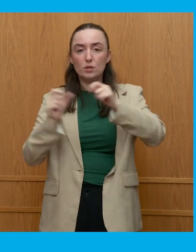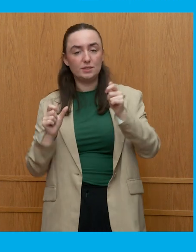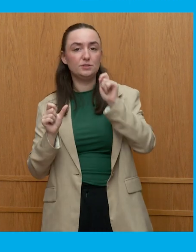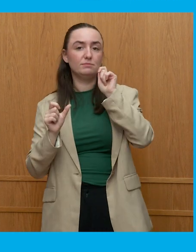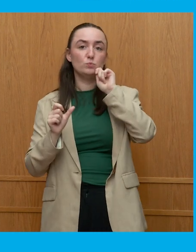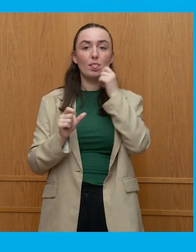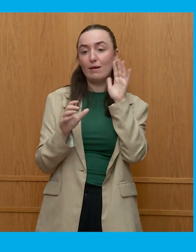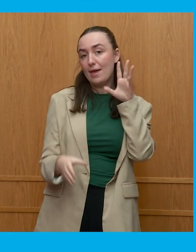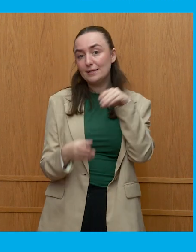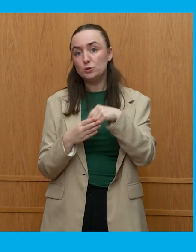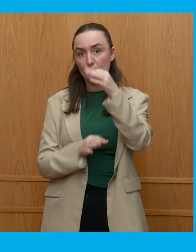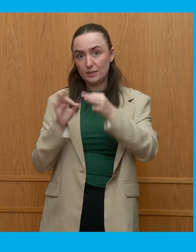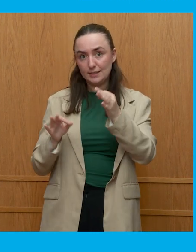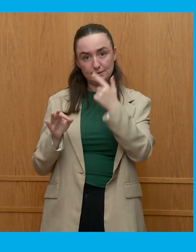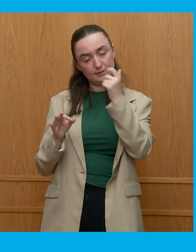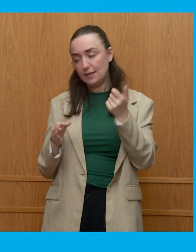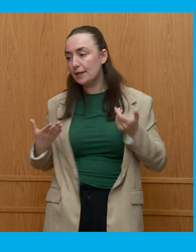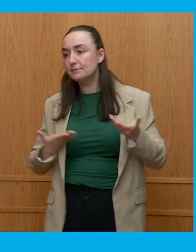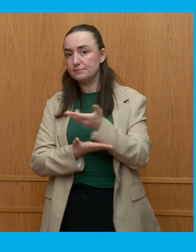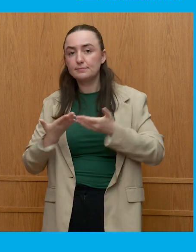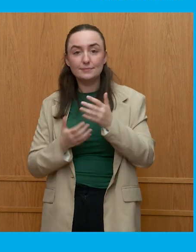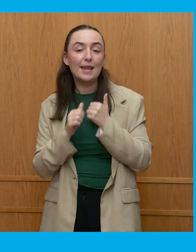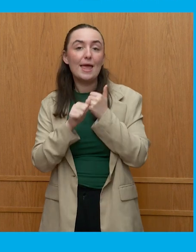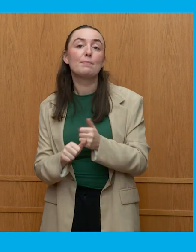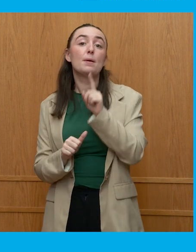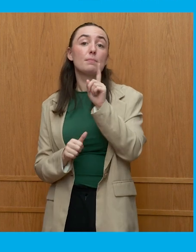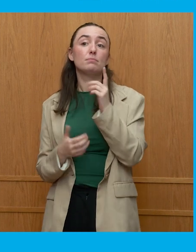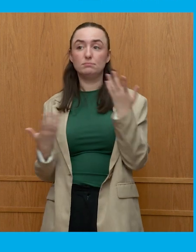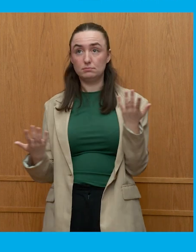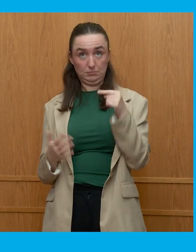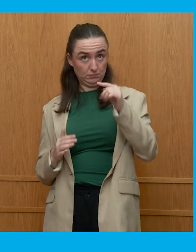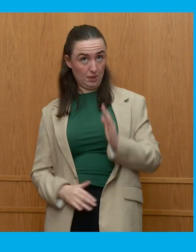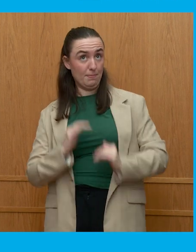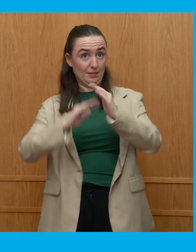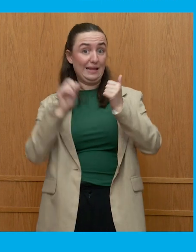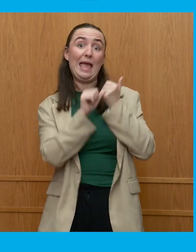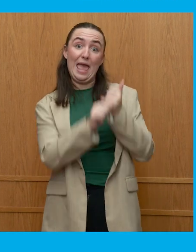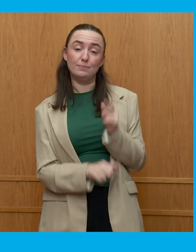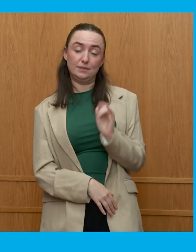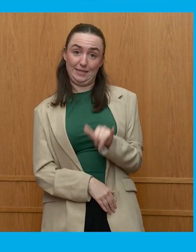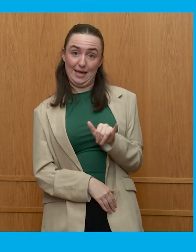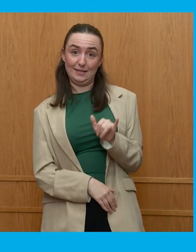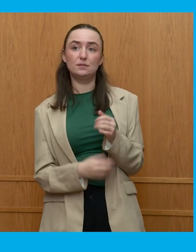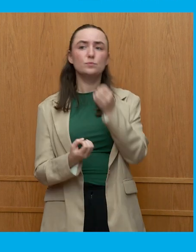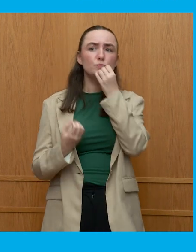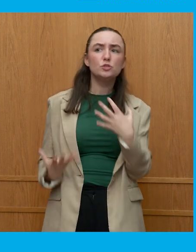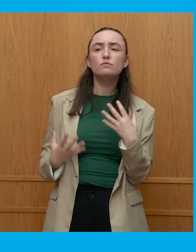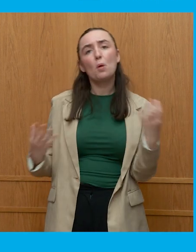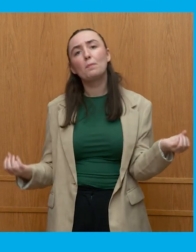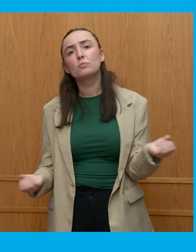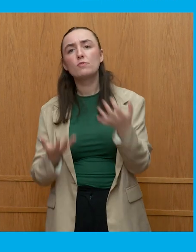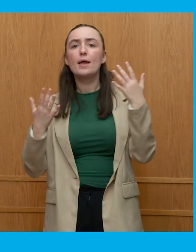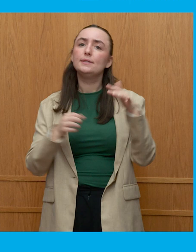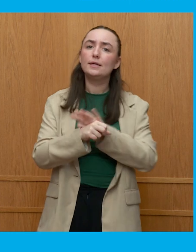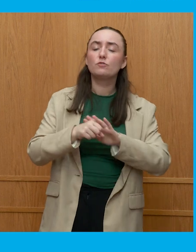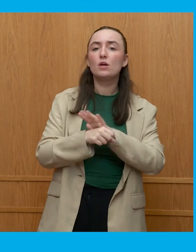for the future. Does the building help? Absolutely. The wonderful areas of the garden lobby are all about